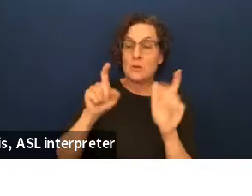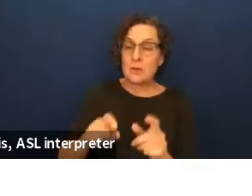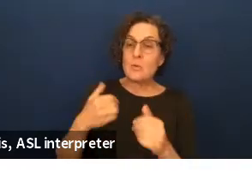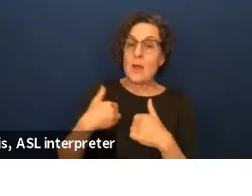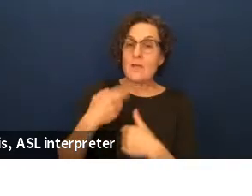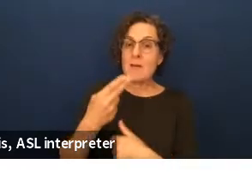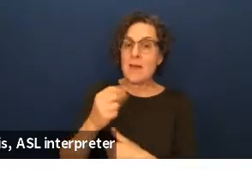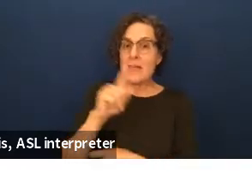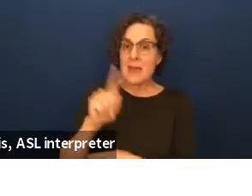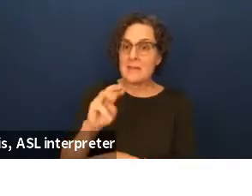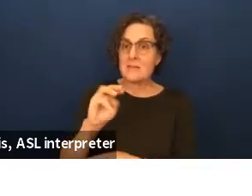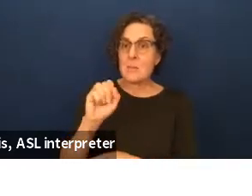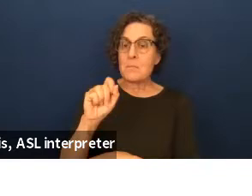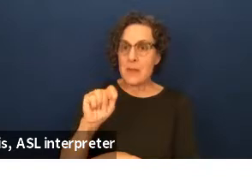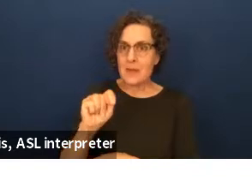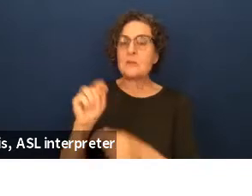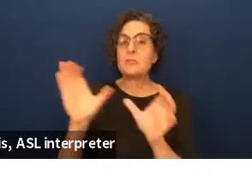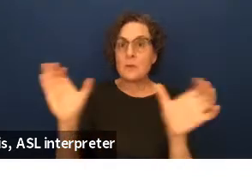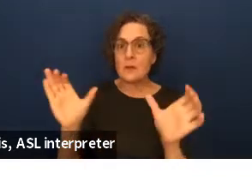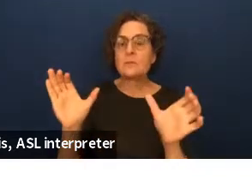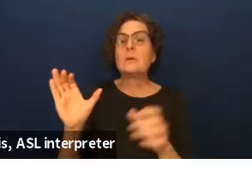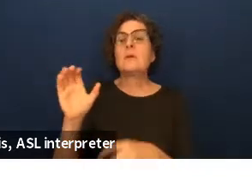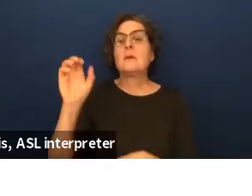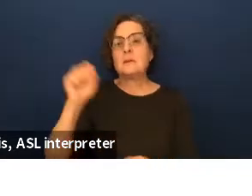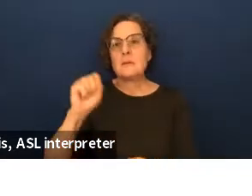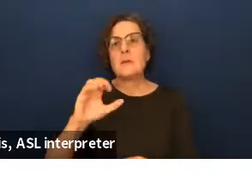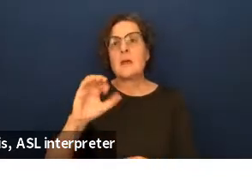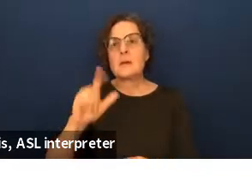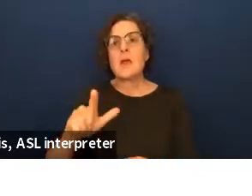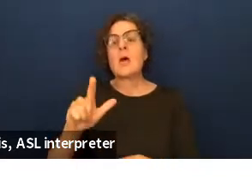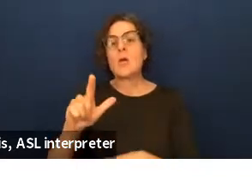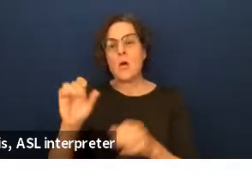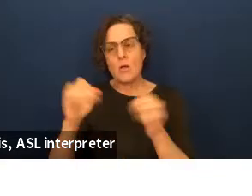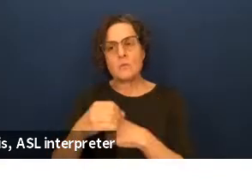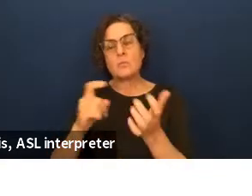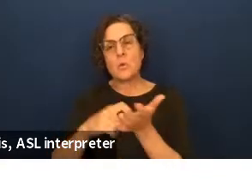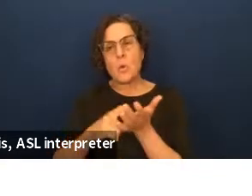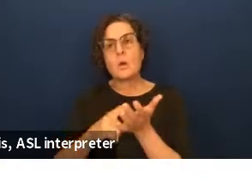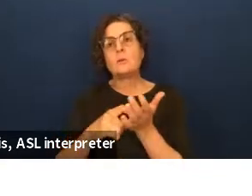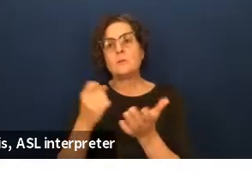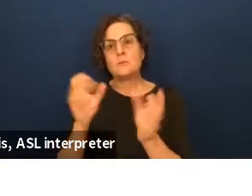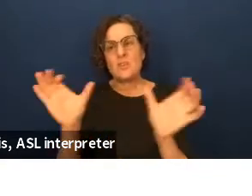Whopper certification that they have to have, which is a week-long course. But